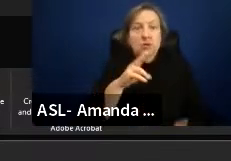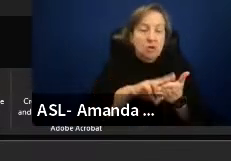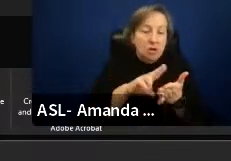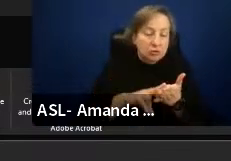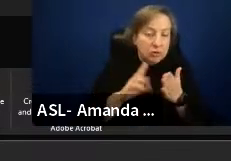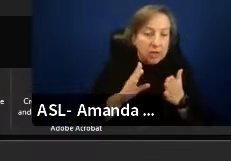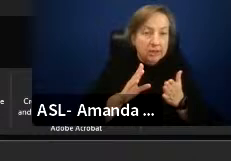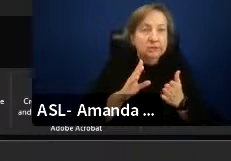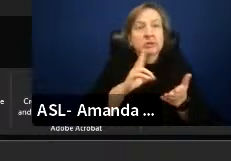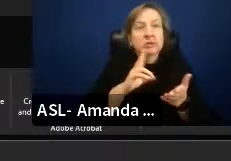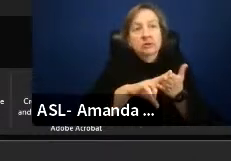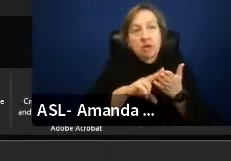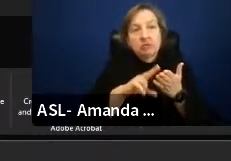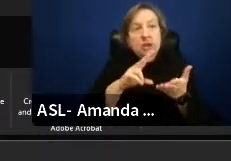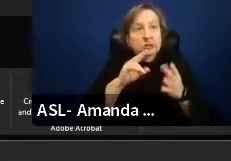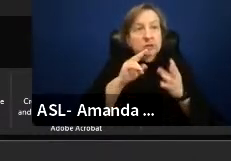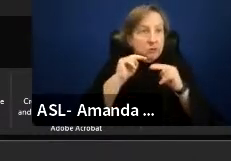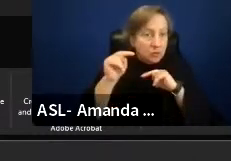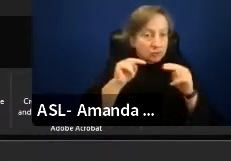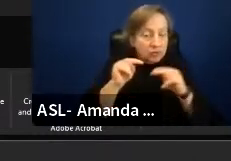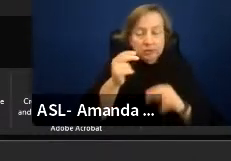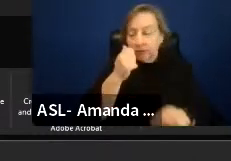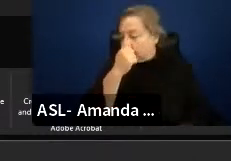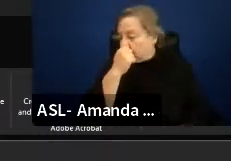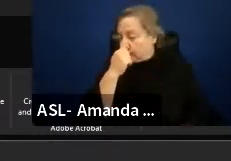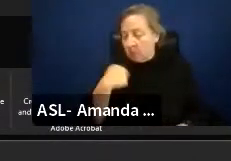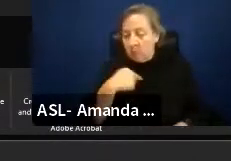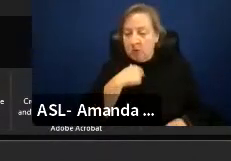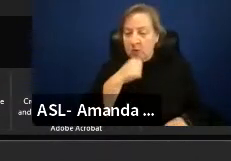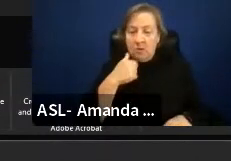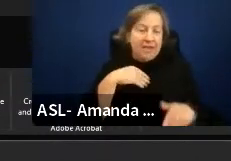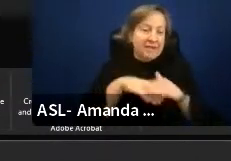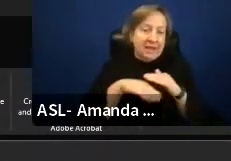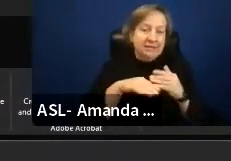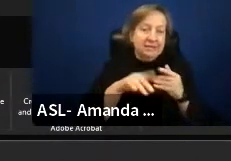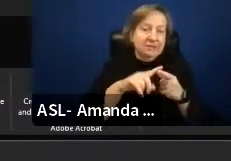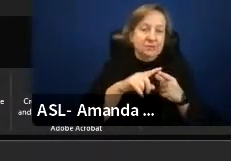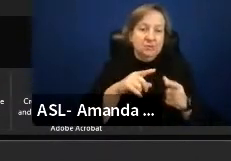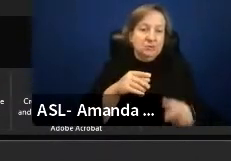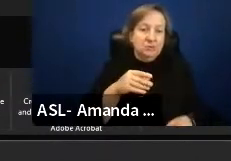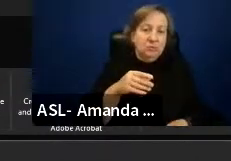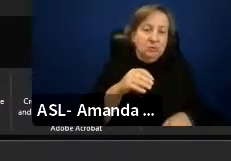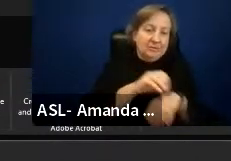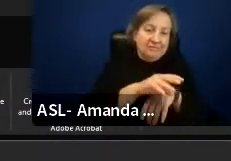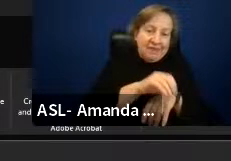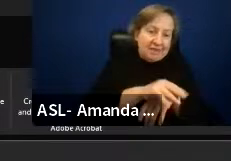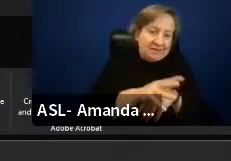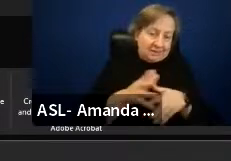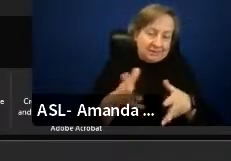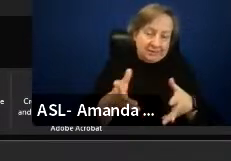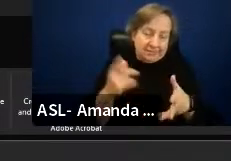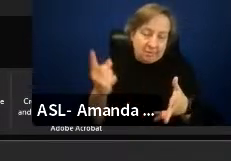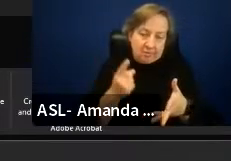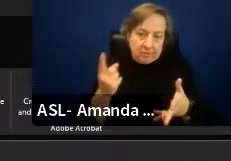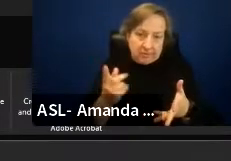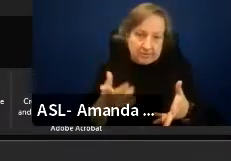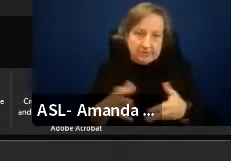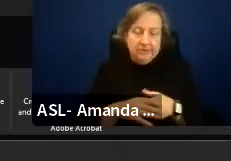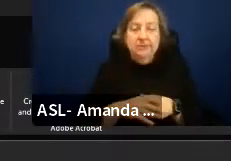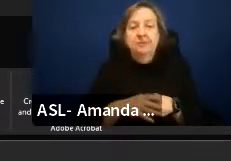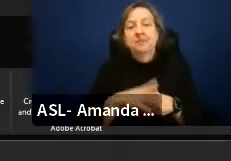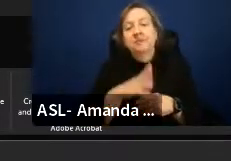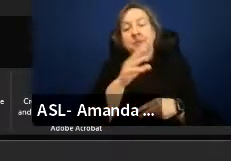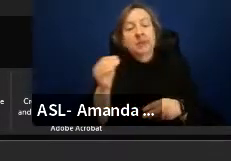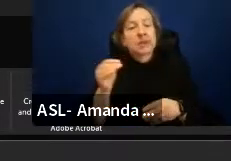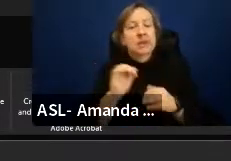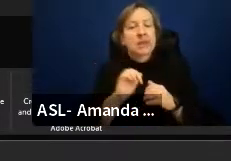contract negotiations that we don't have access to advising. That's always the case. And